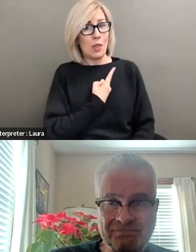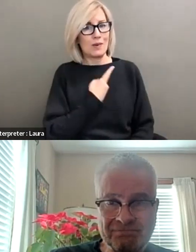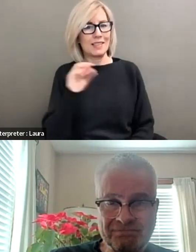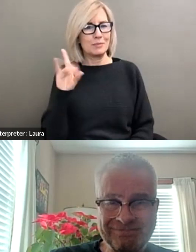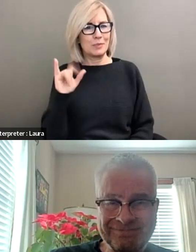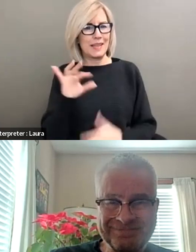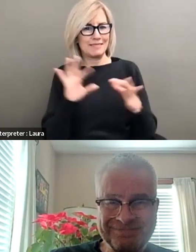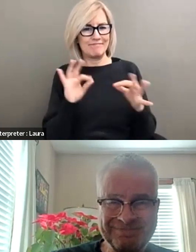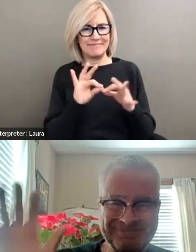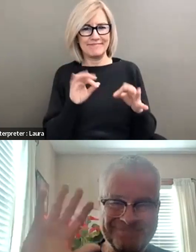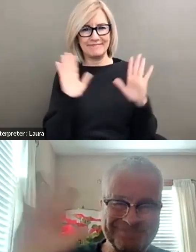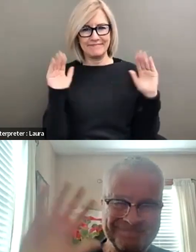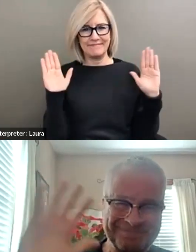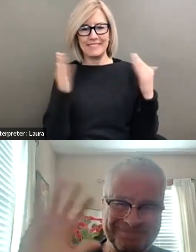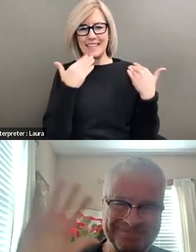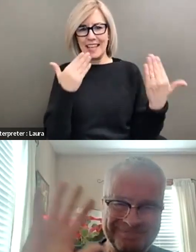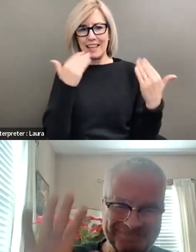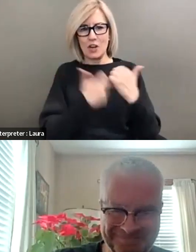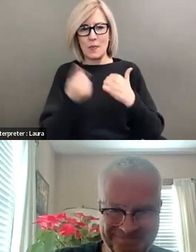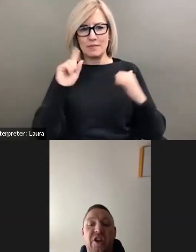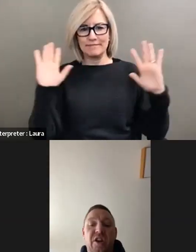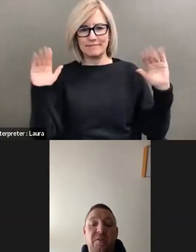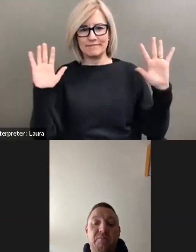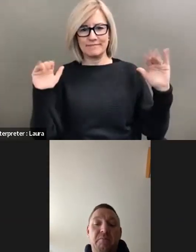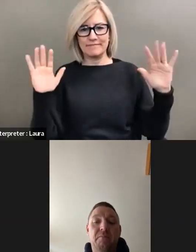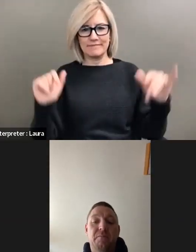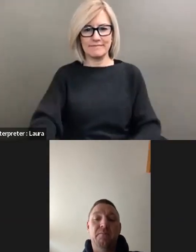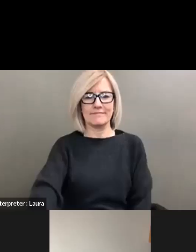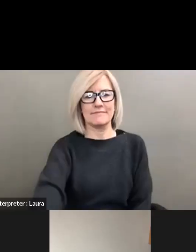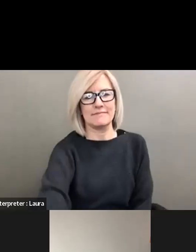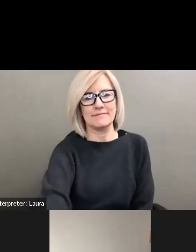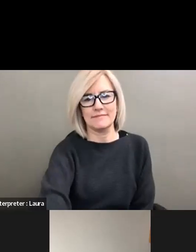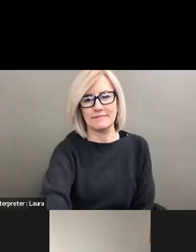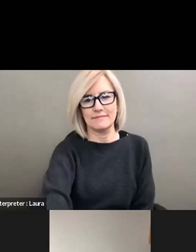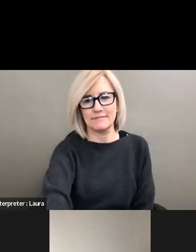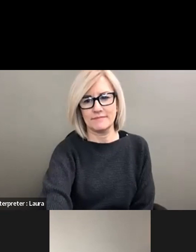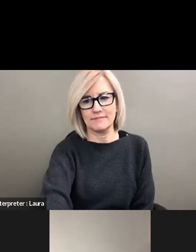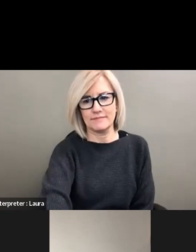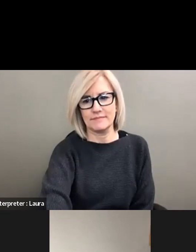would say. So thank you, everybody. Thank you. Appreciate it. Yeah, thank you.